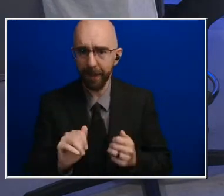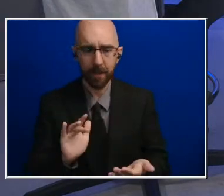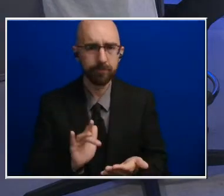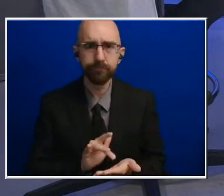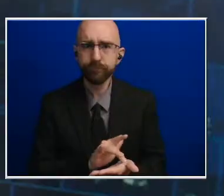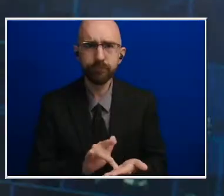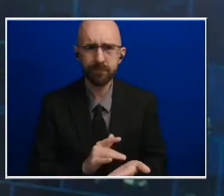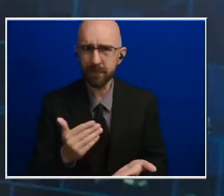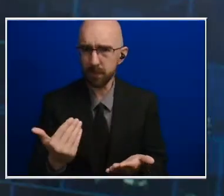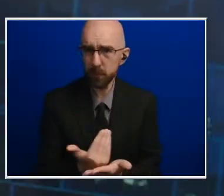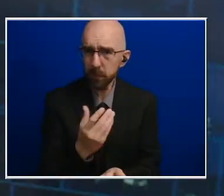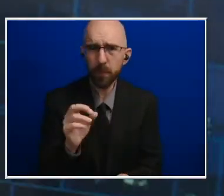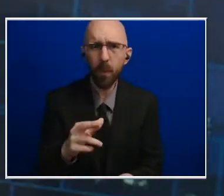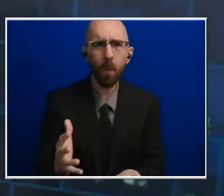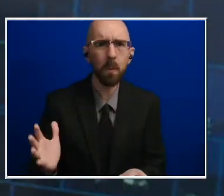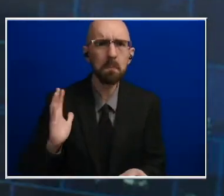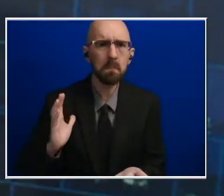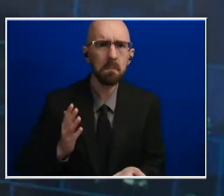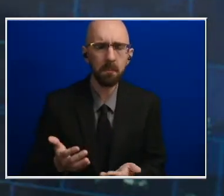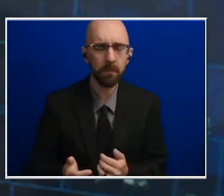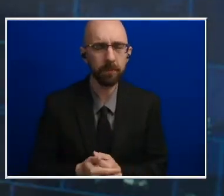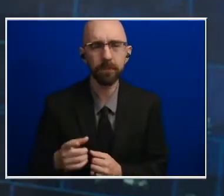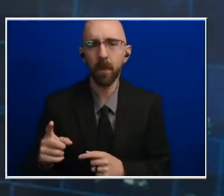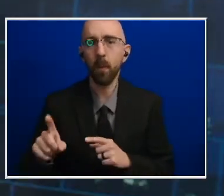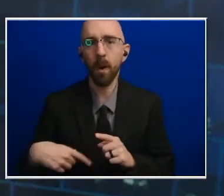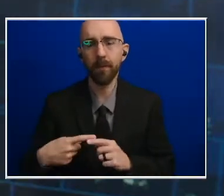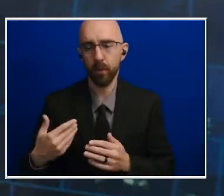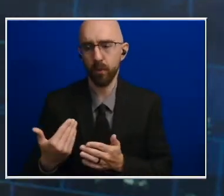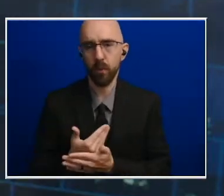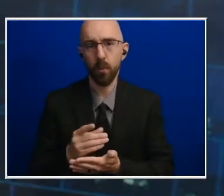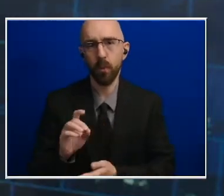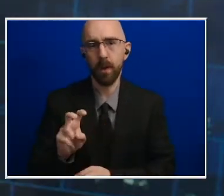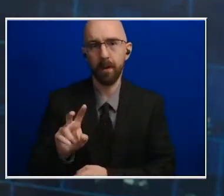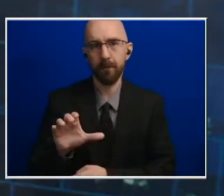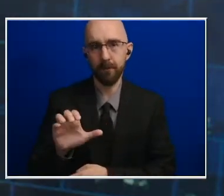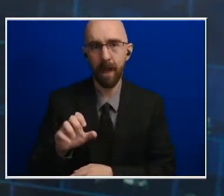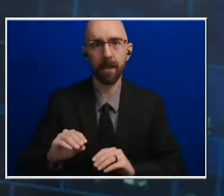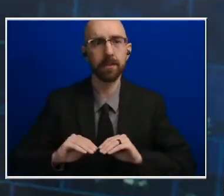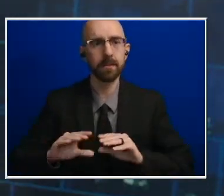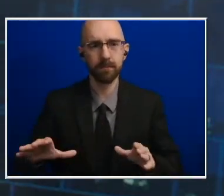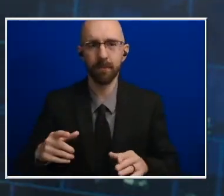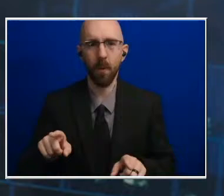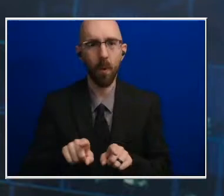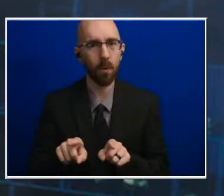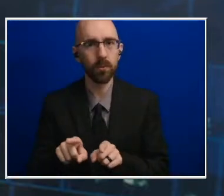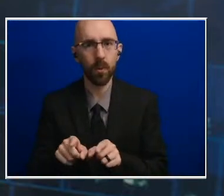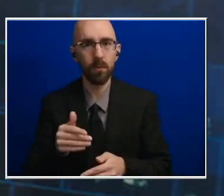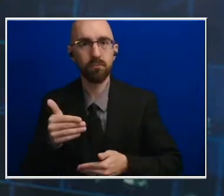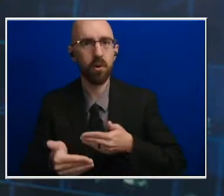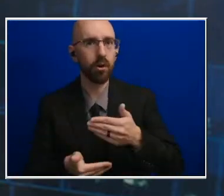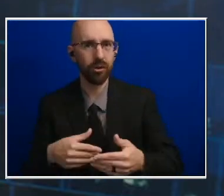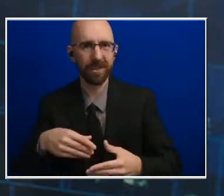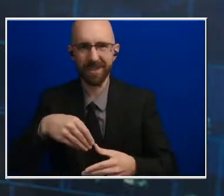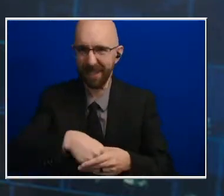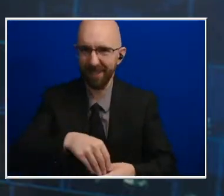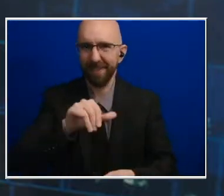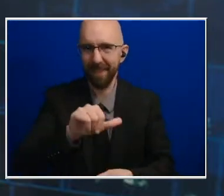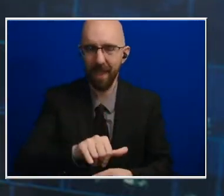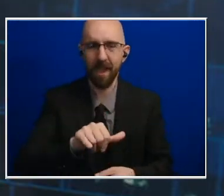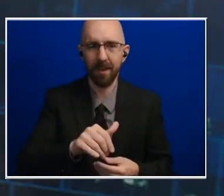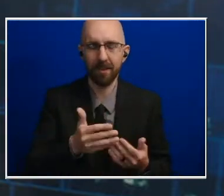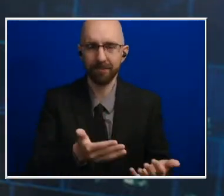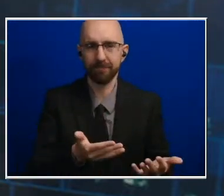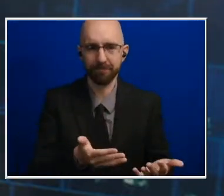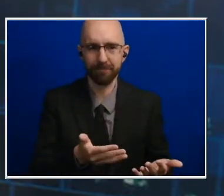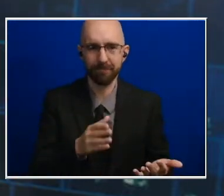it's you know, when a new device comes out, there's also progress within that, you know, that science.